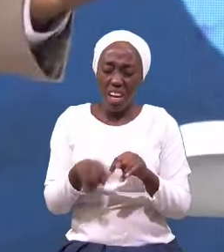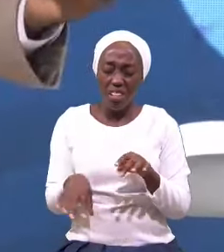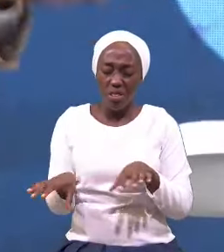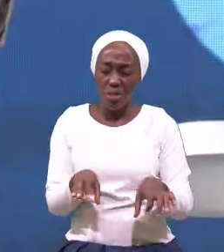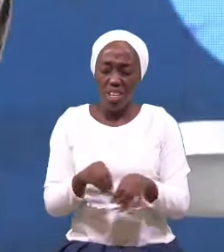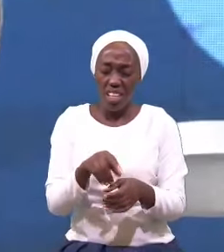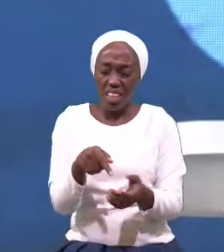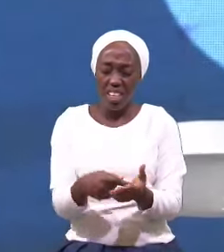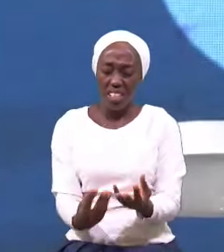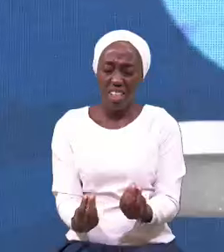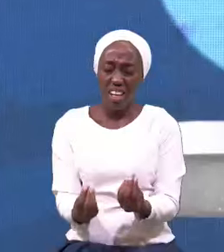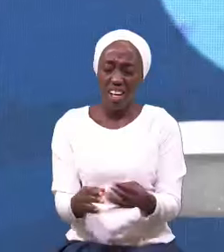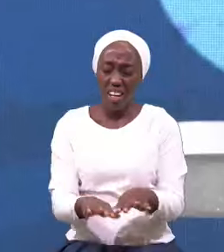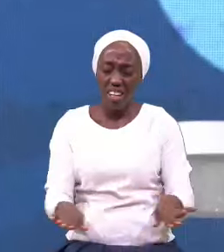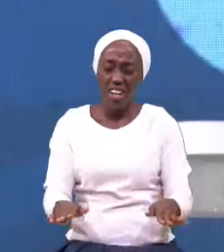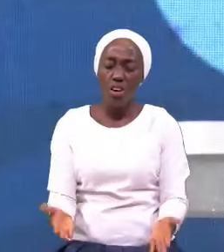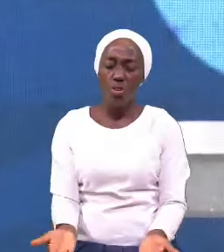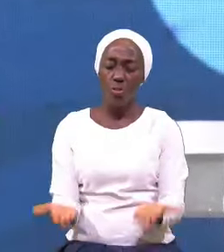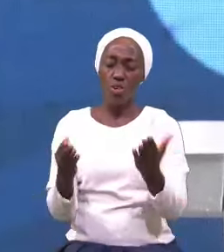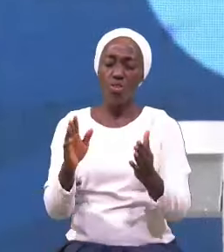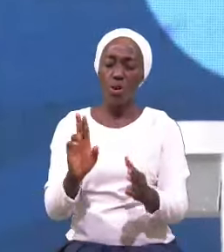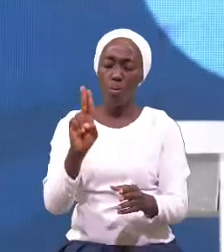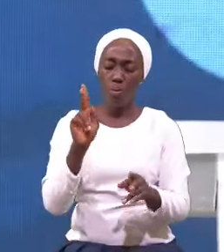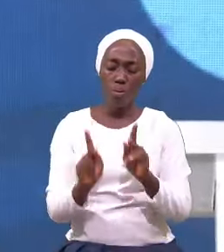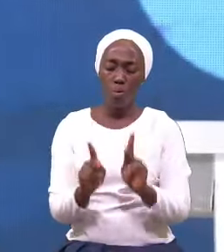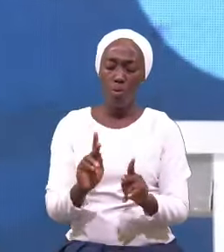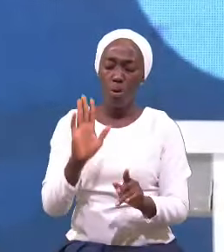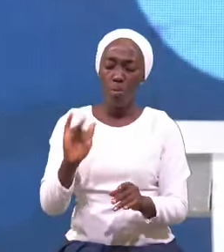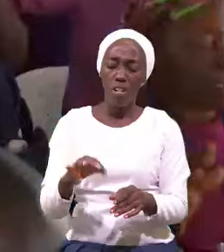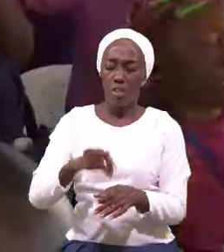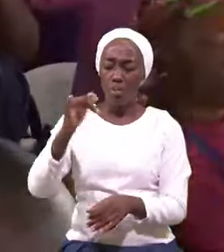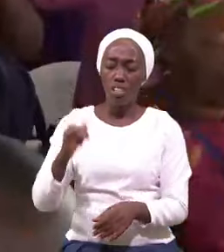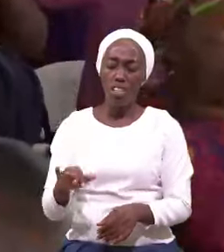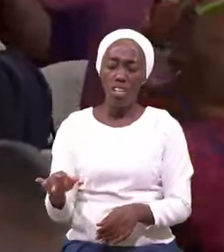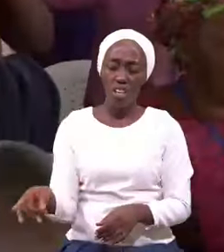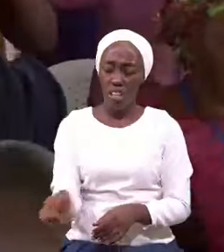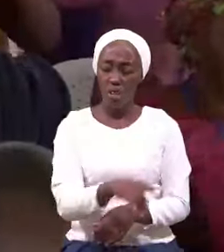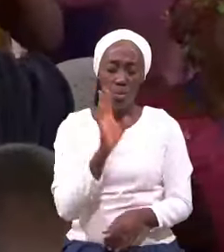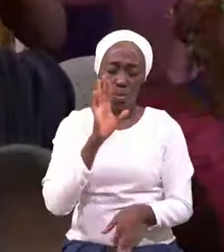Lord, raise up your people by your Spirit. They will do it in Jesus' name.